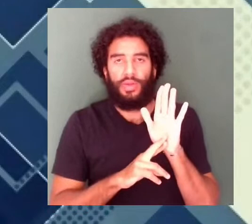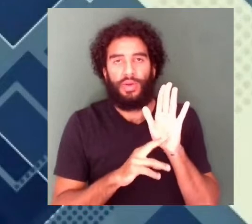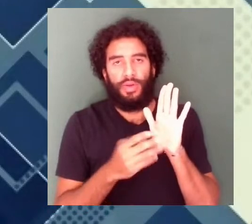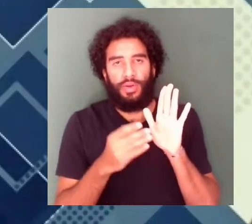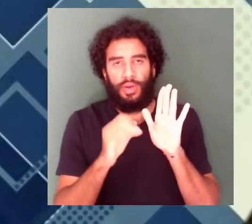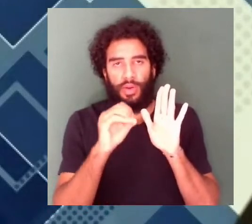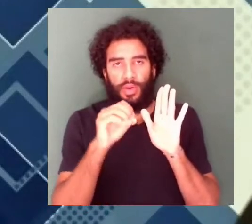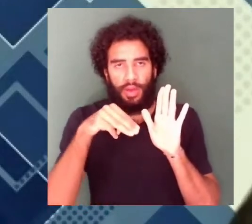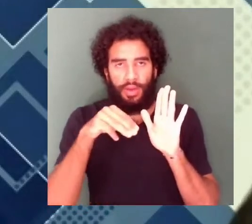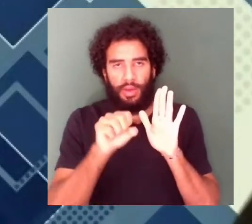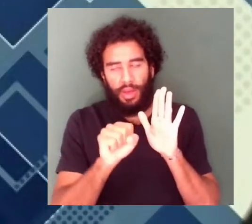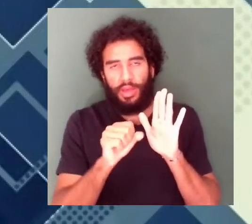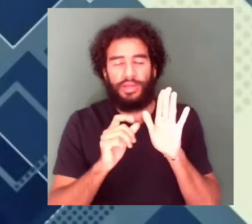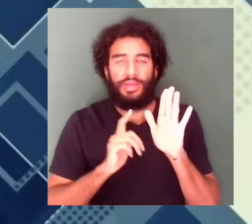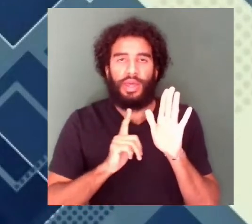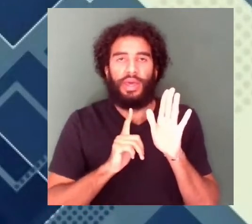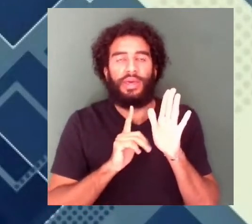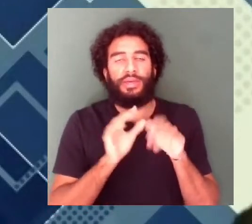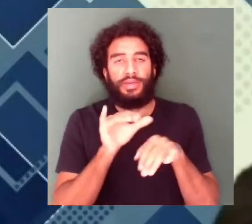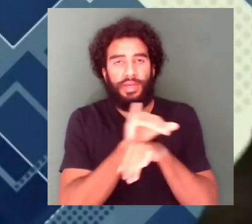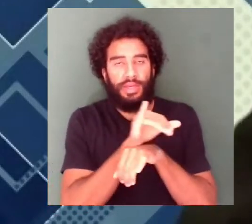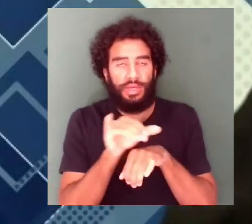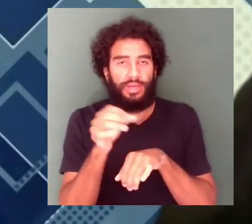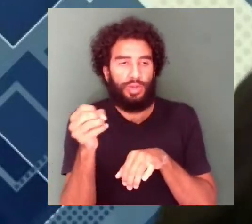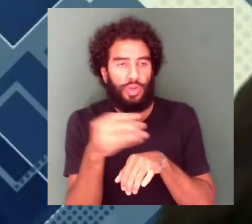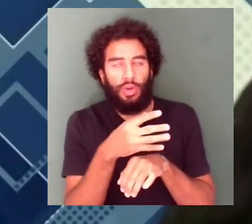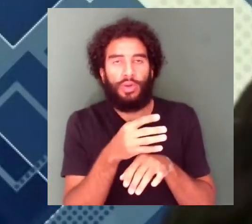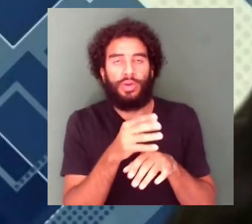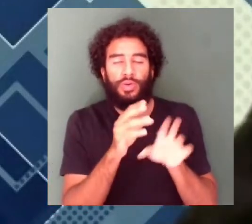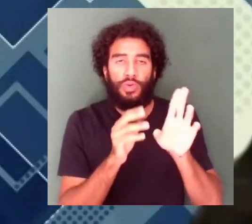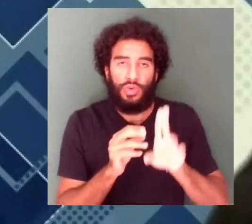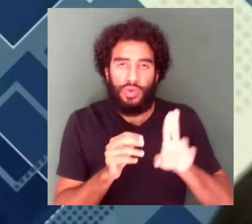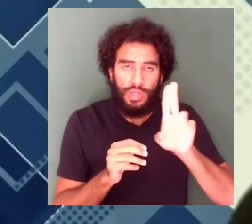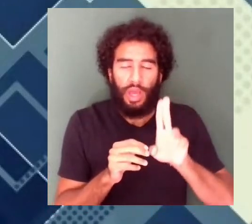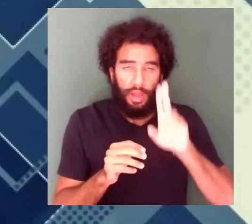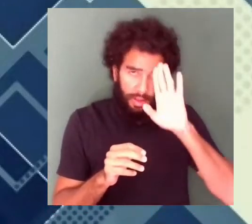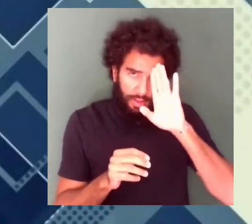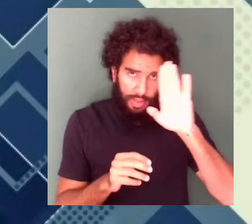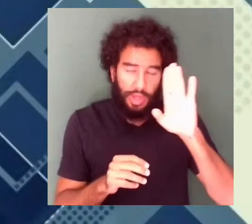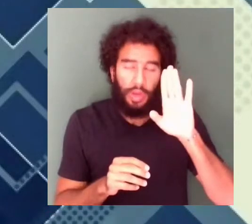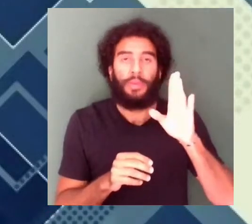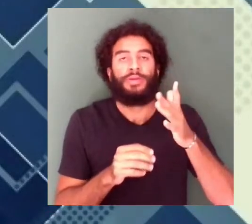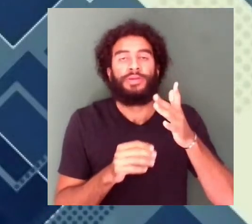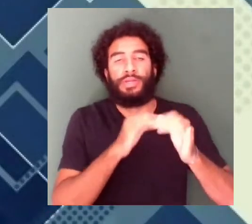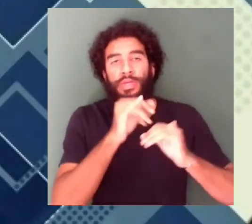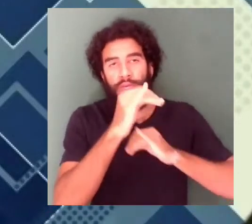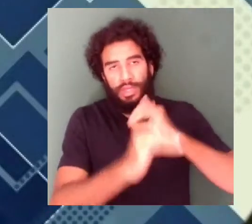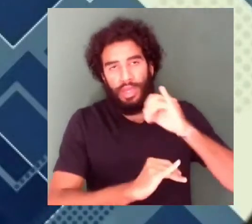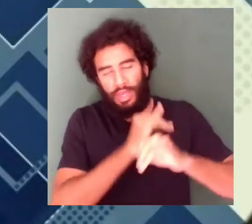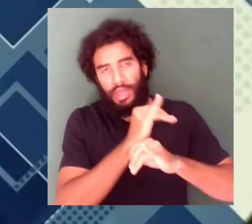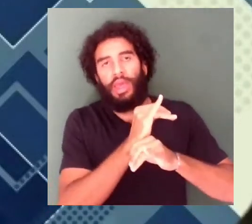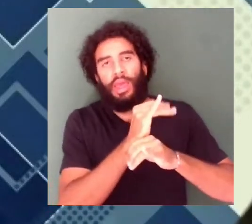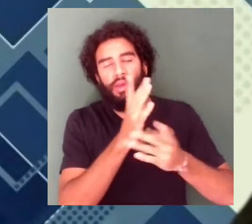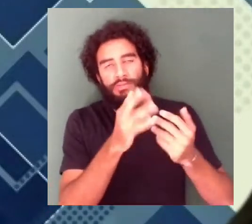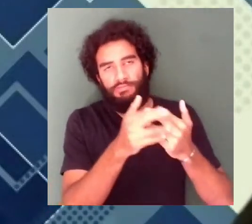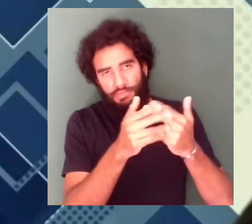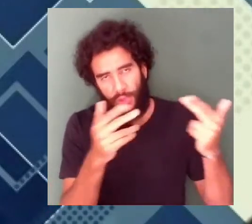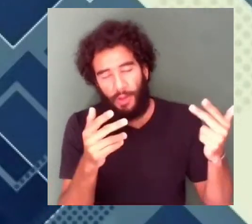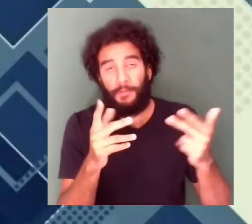be seen in the WHO reports regarding the marketing strategies that are used,